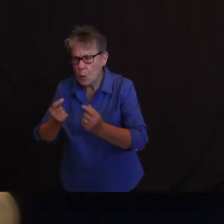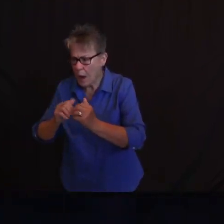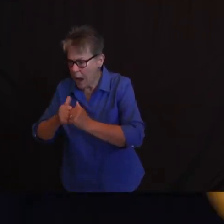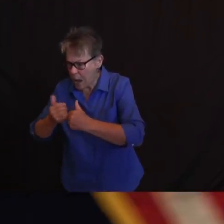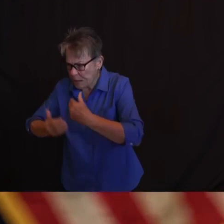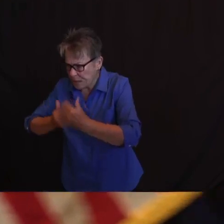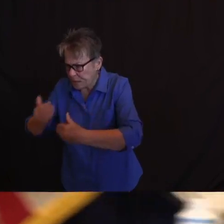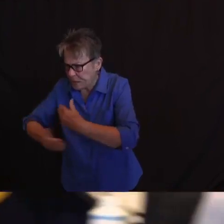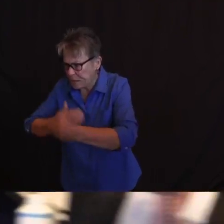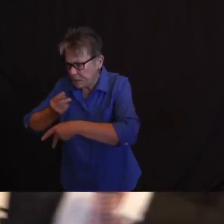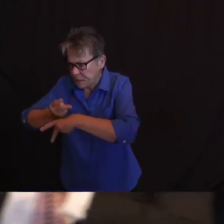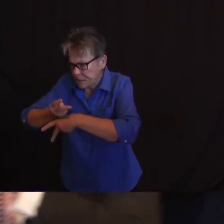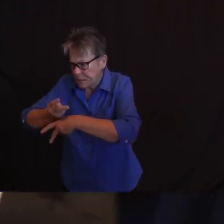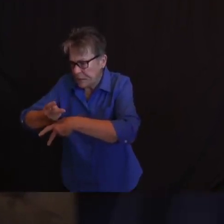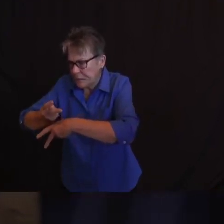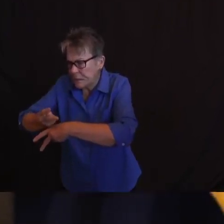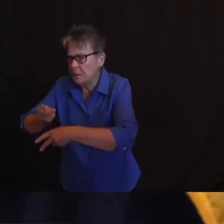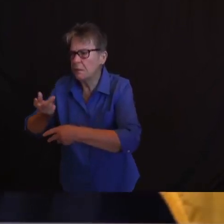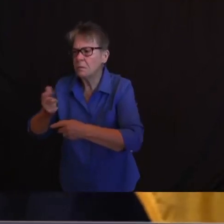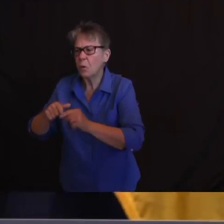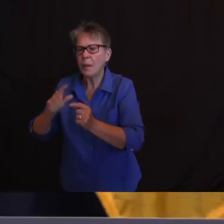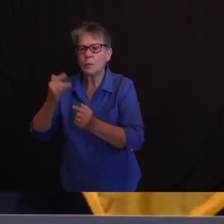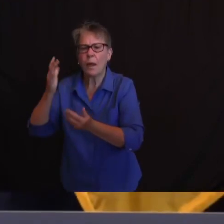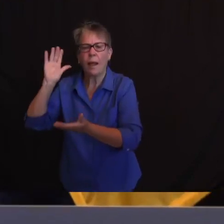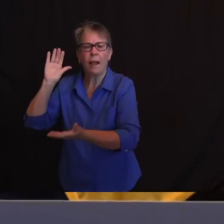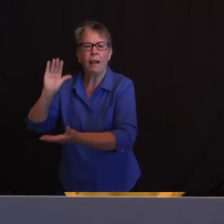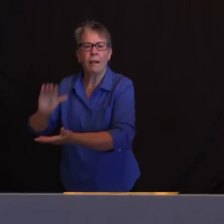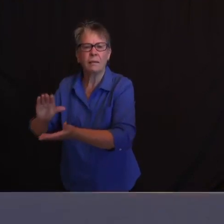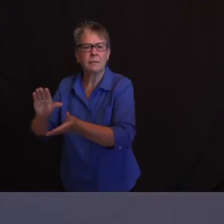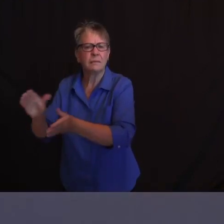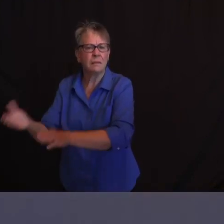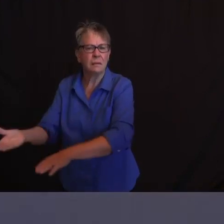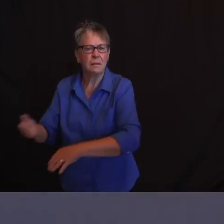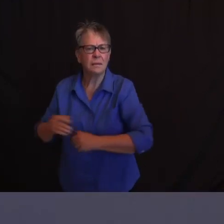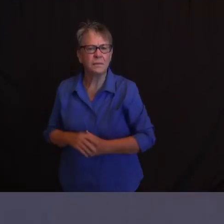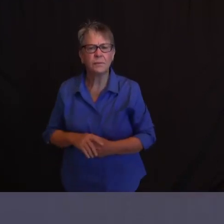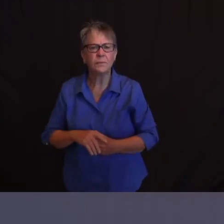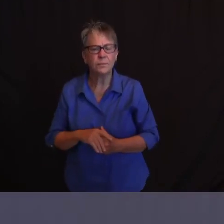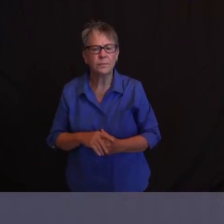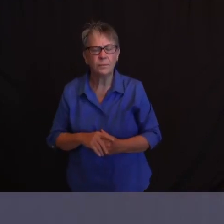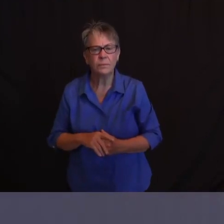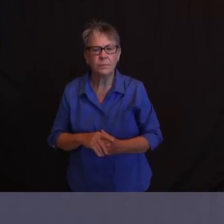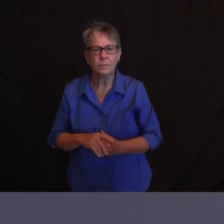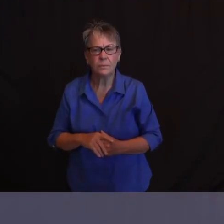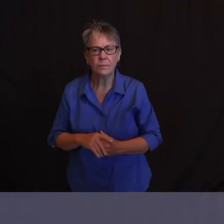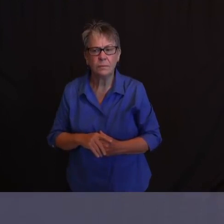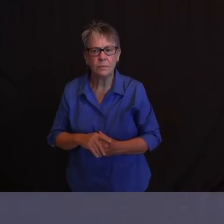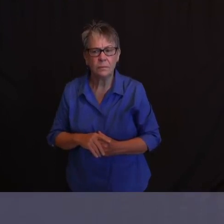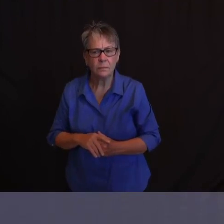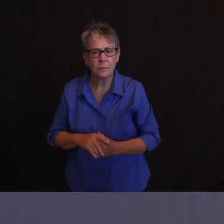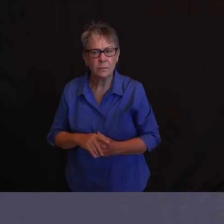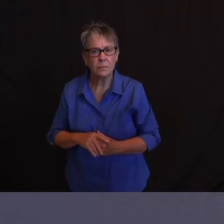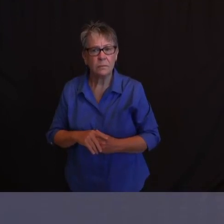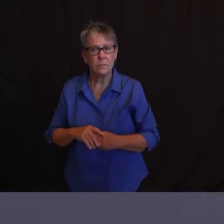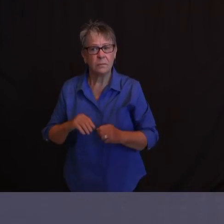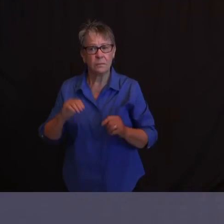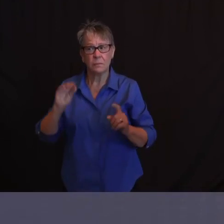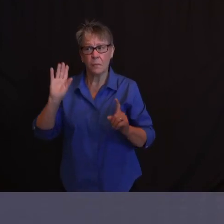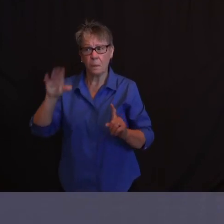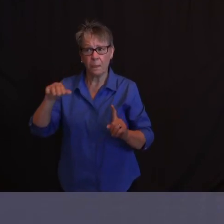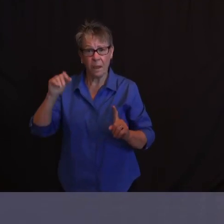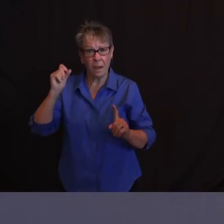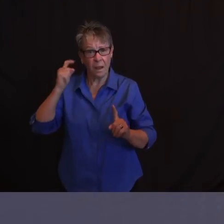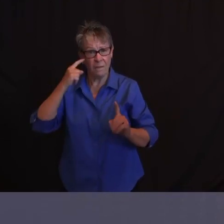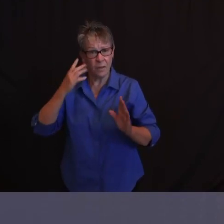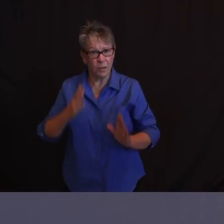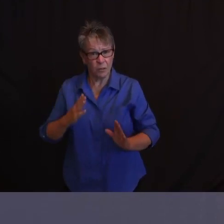the percentage of ICU patients on ventilators today dramatically lower than it was 3 months ago. Put aside the number